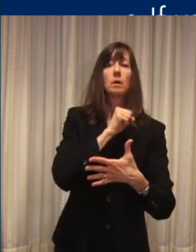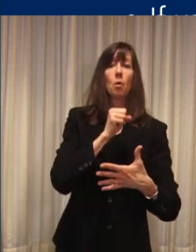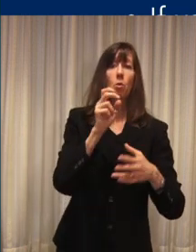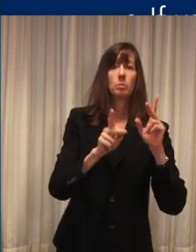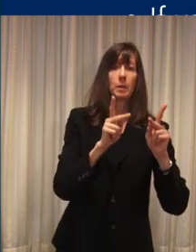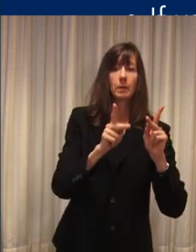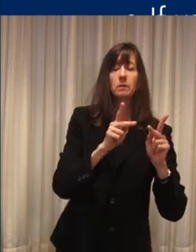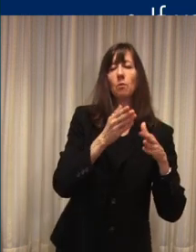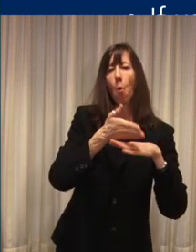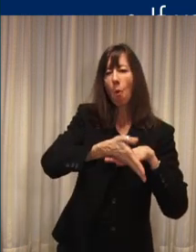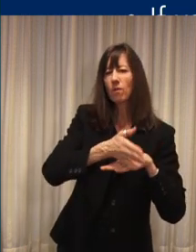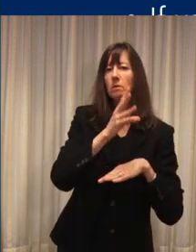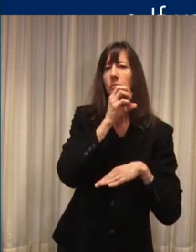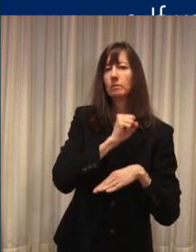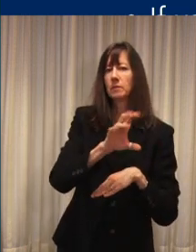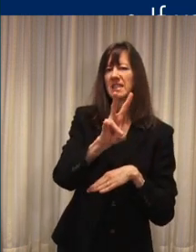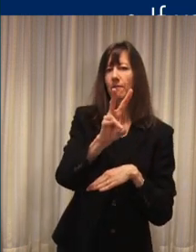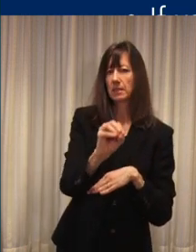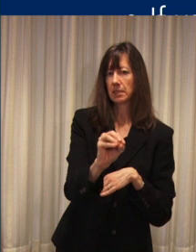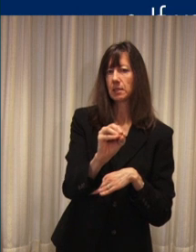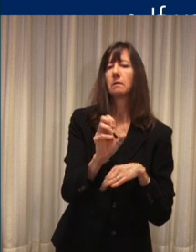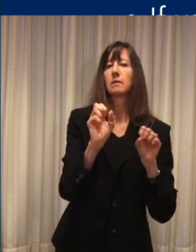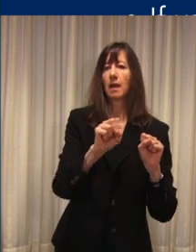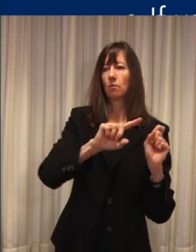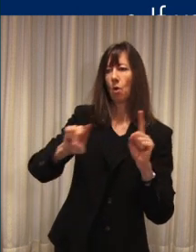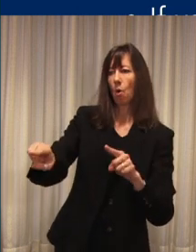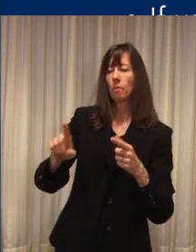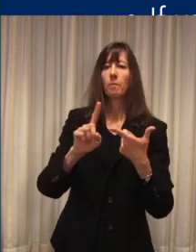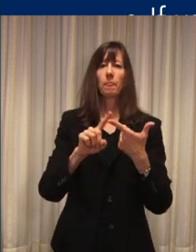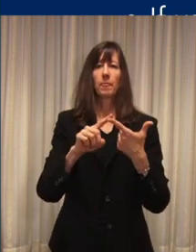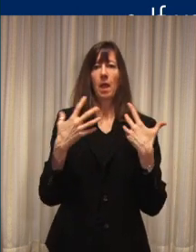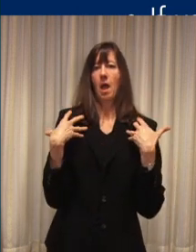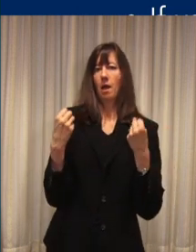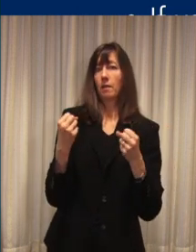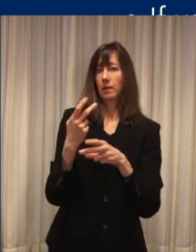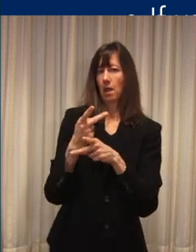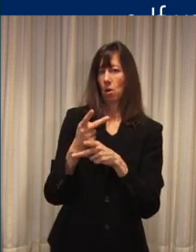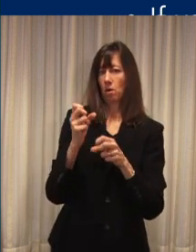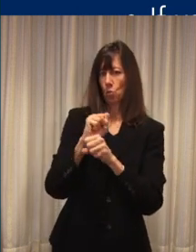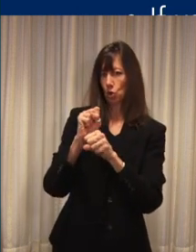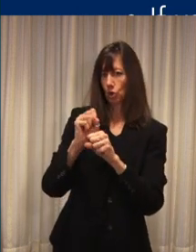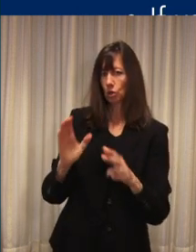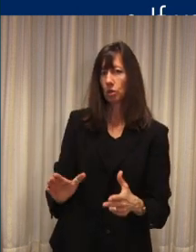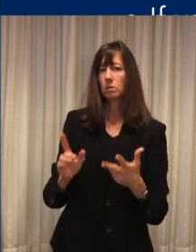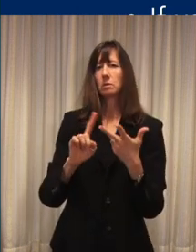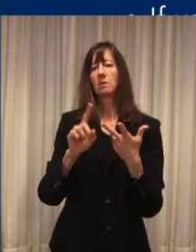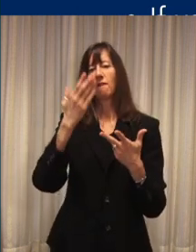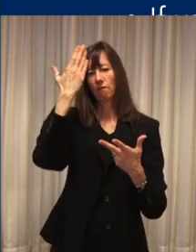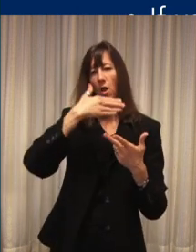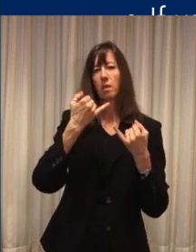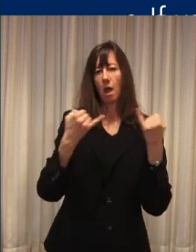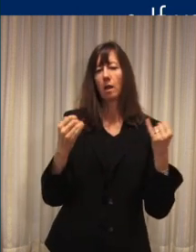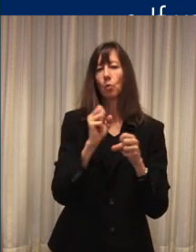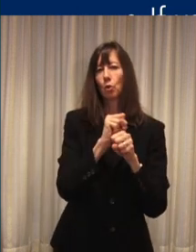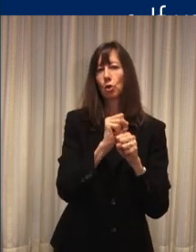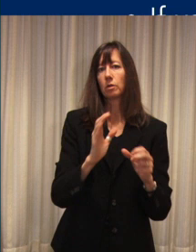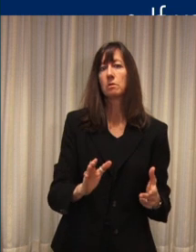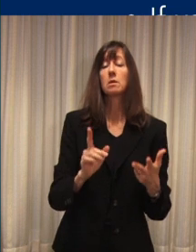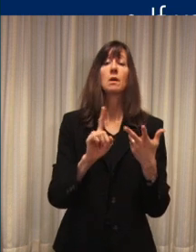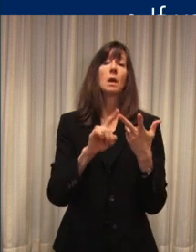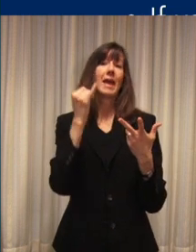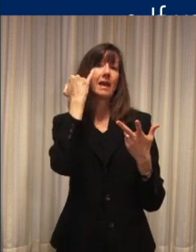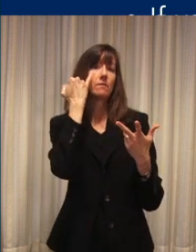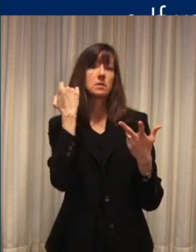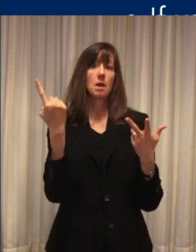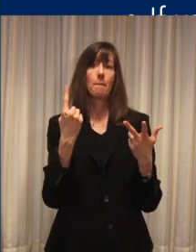health conditions, healthcare workers and other essential frontline workers, and those who may have been exposed to someone else